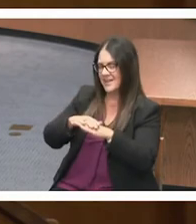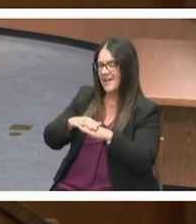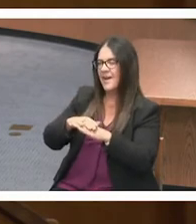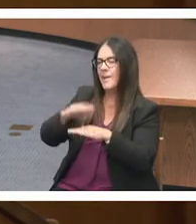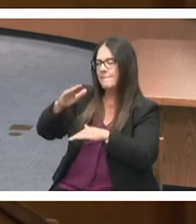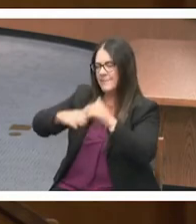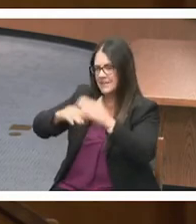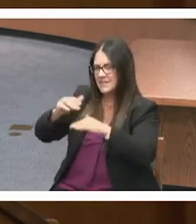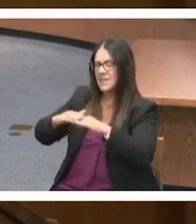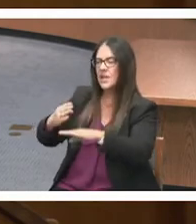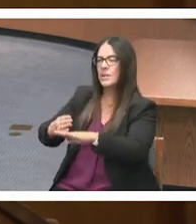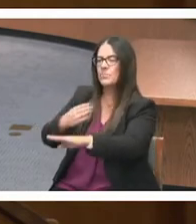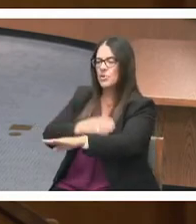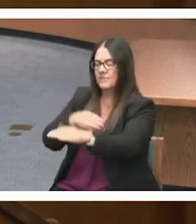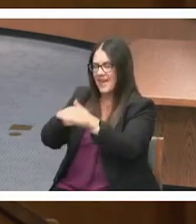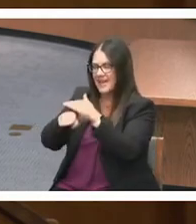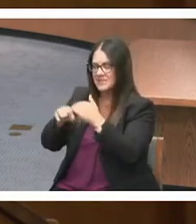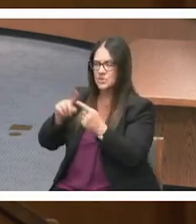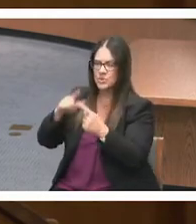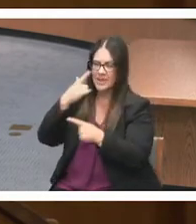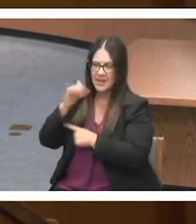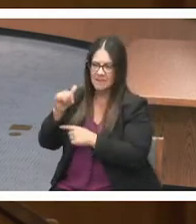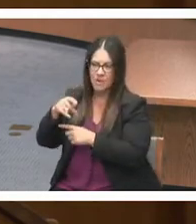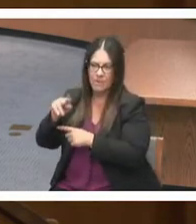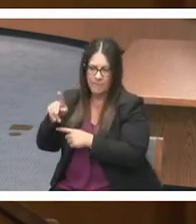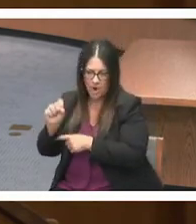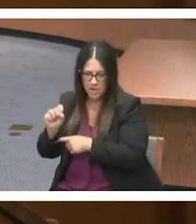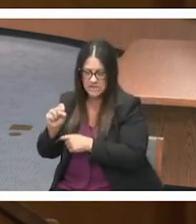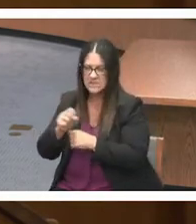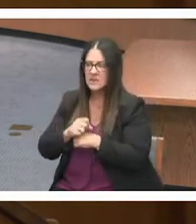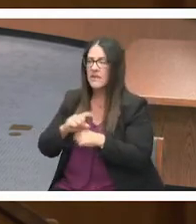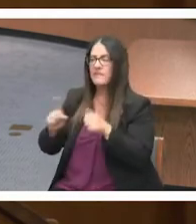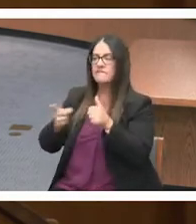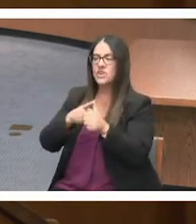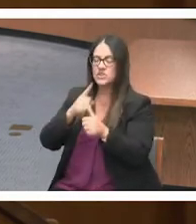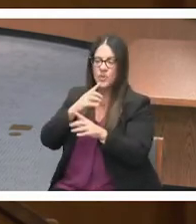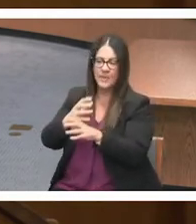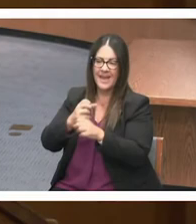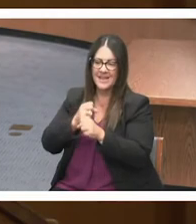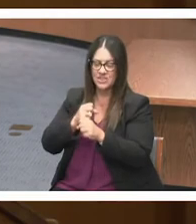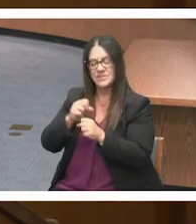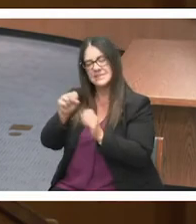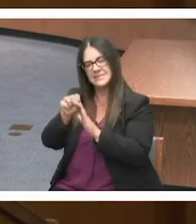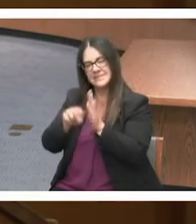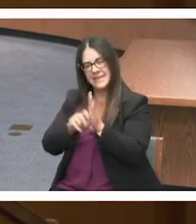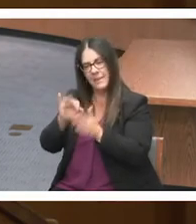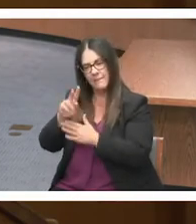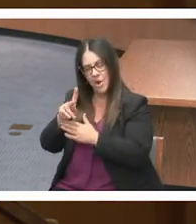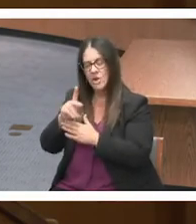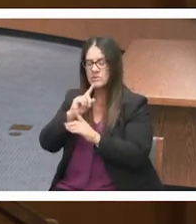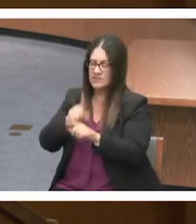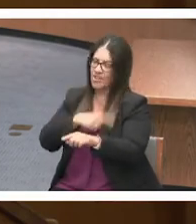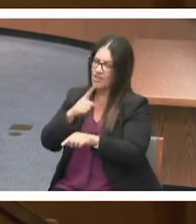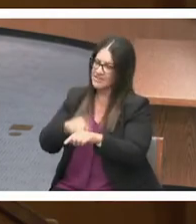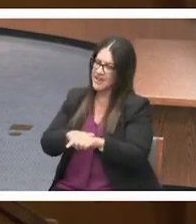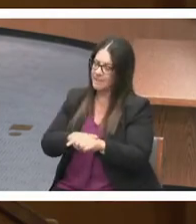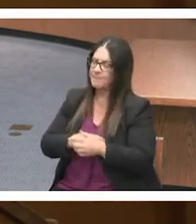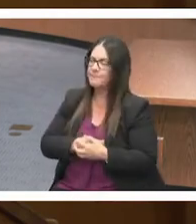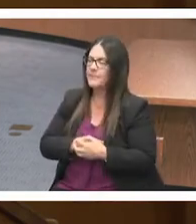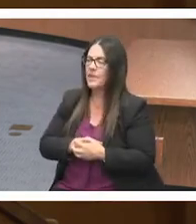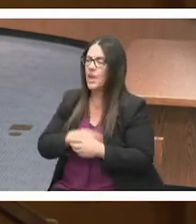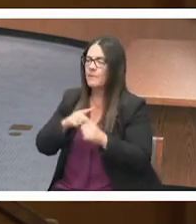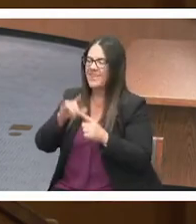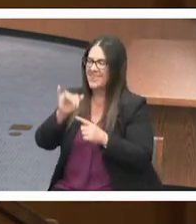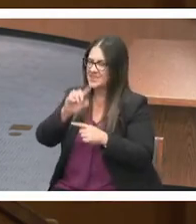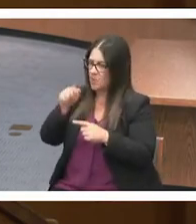access of Californians to parks, including what would be the first acquisition of a state park in a very long time. But that's only the